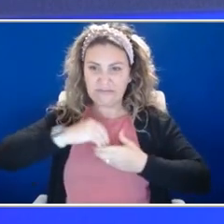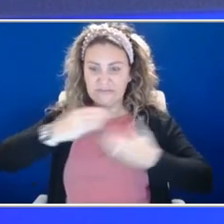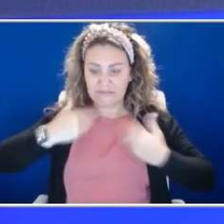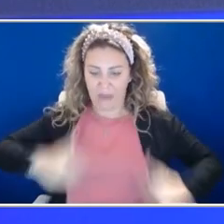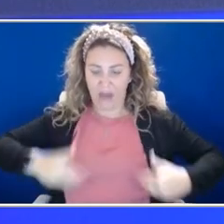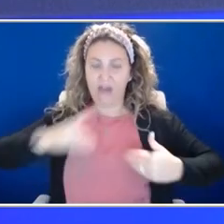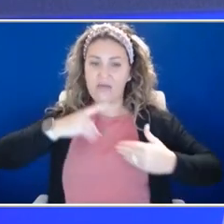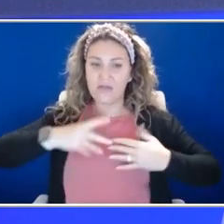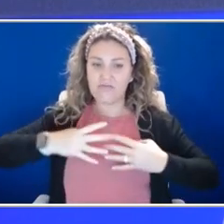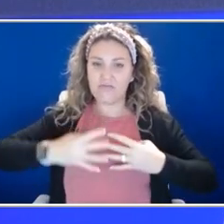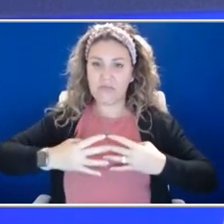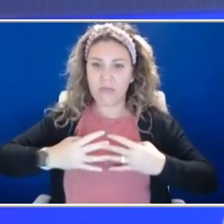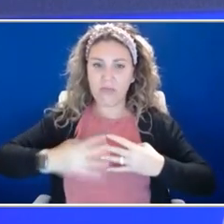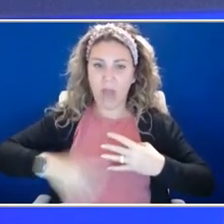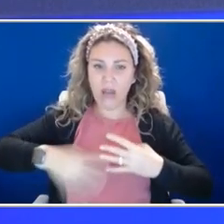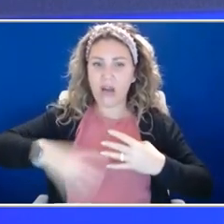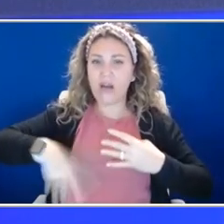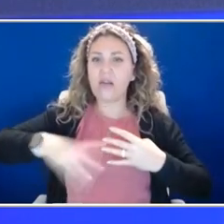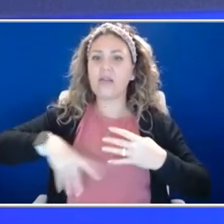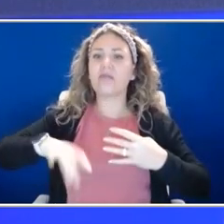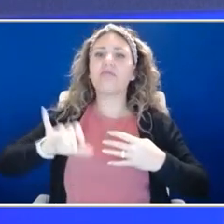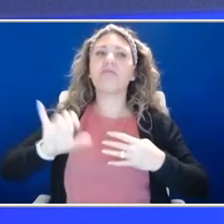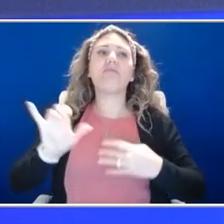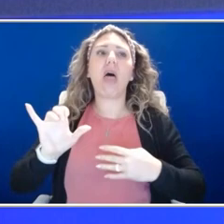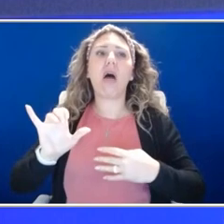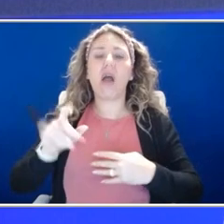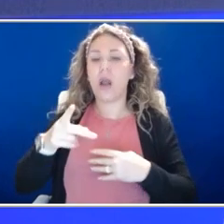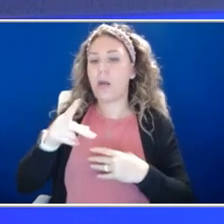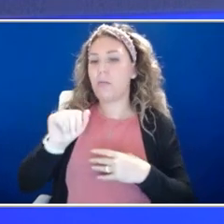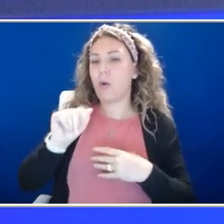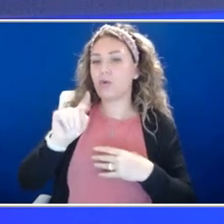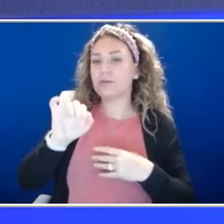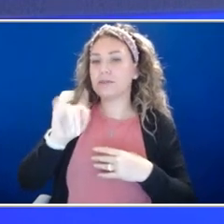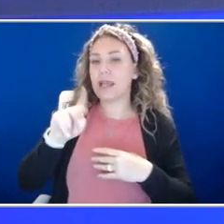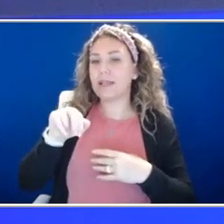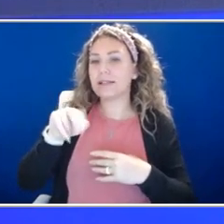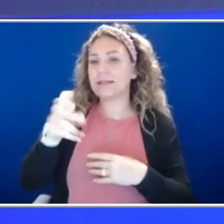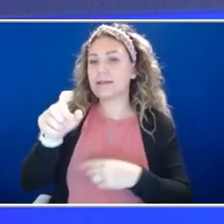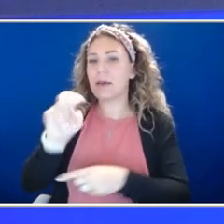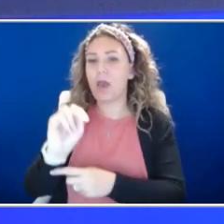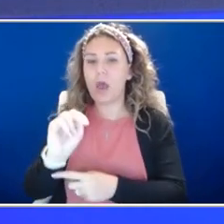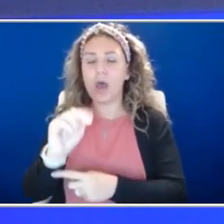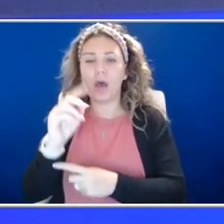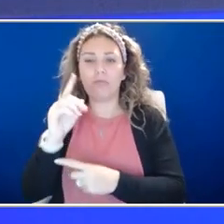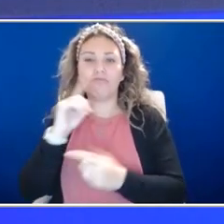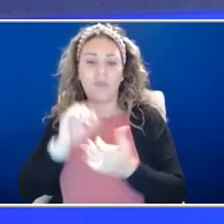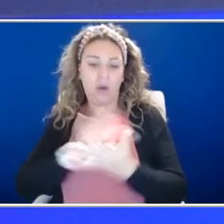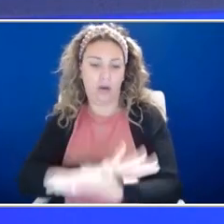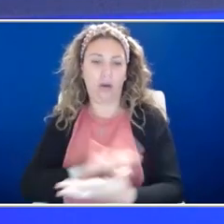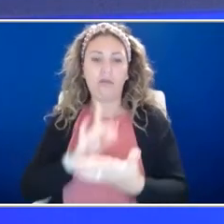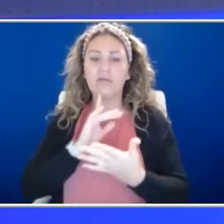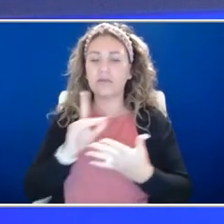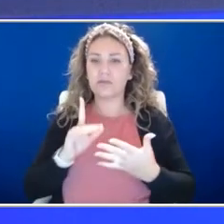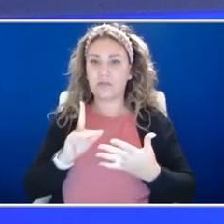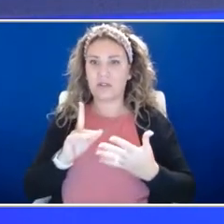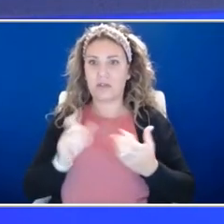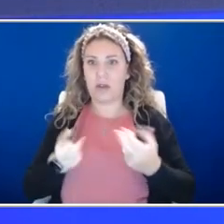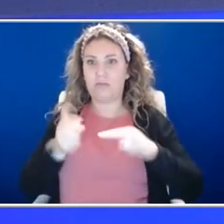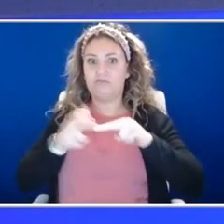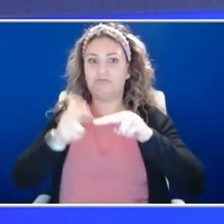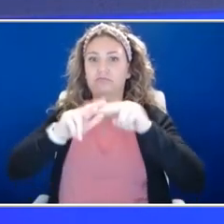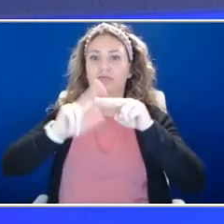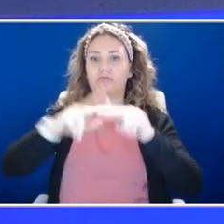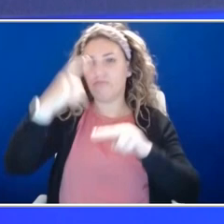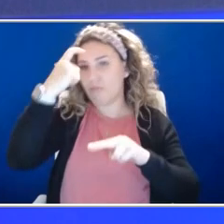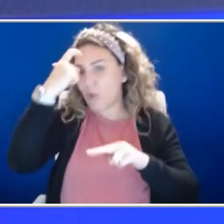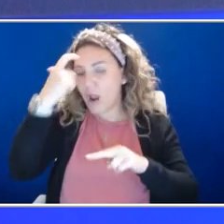Toxins accumulate, like potassium, that can cause heart arrhythmias. And toxins can accumulate in other places, like in the brain, that